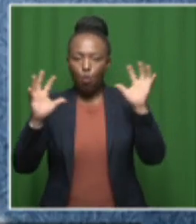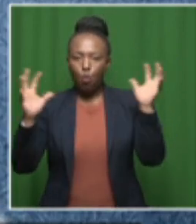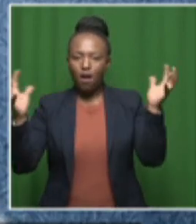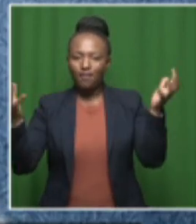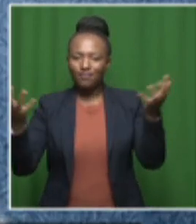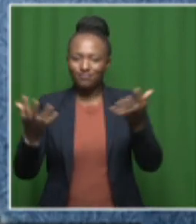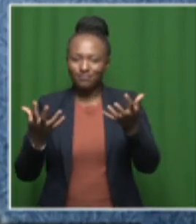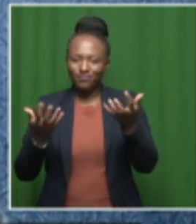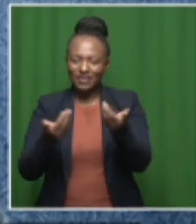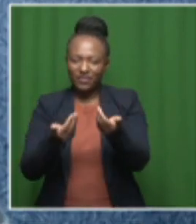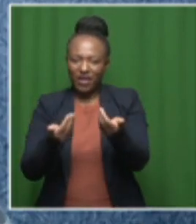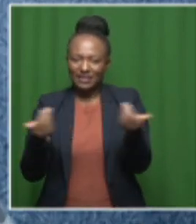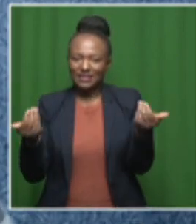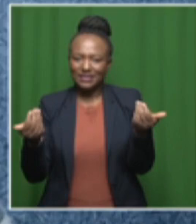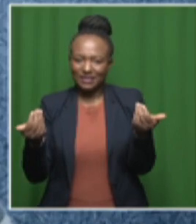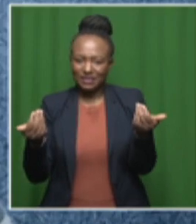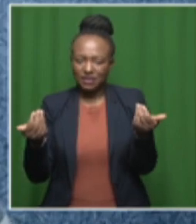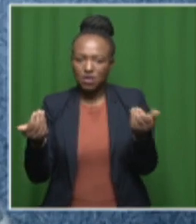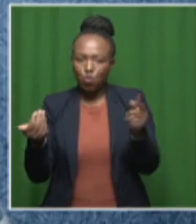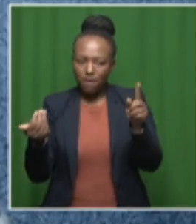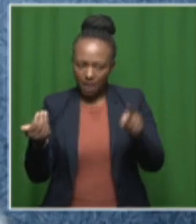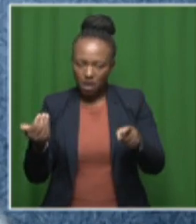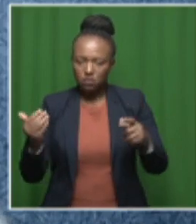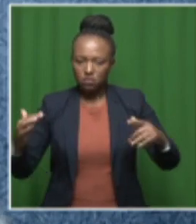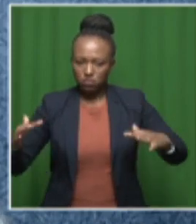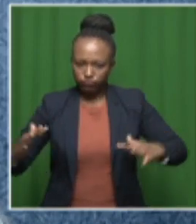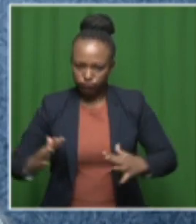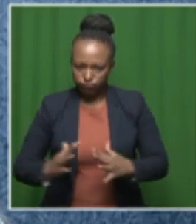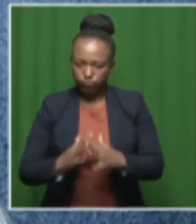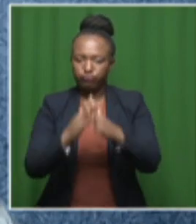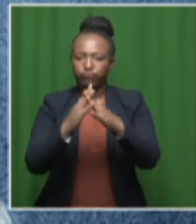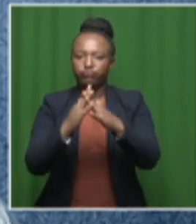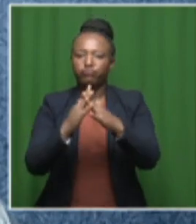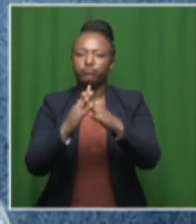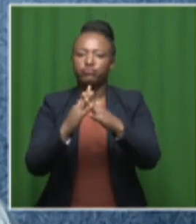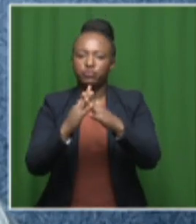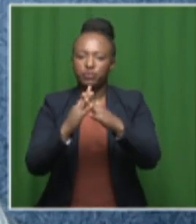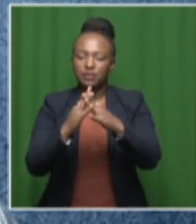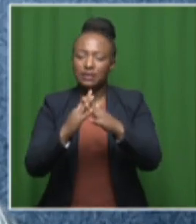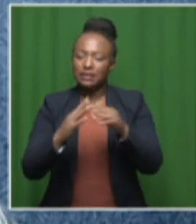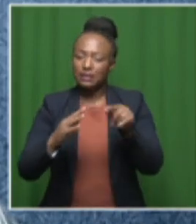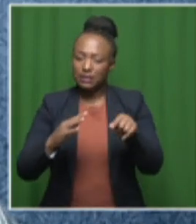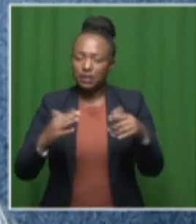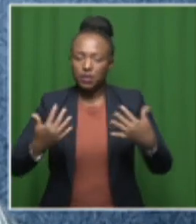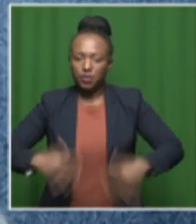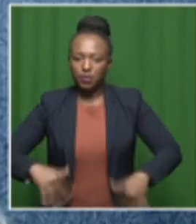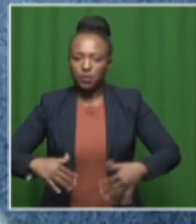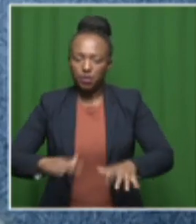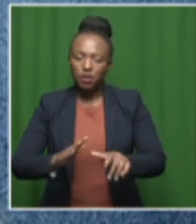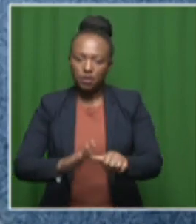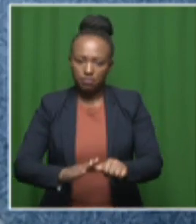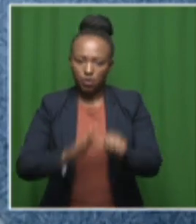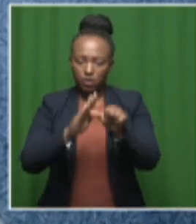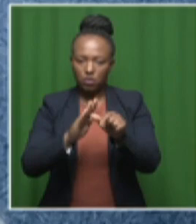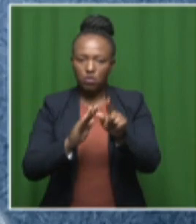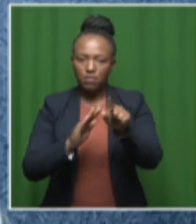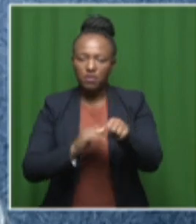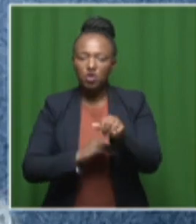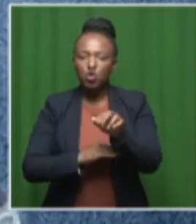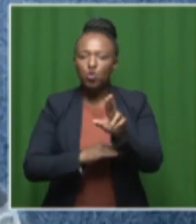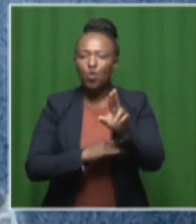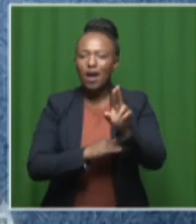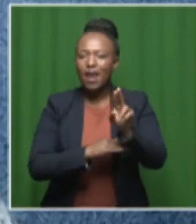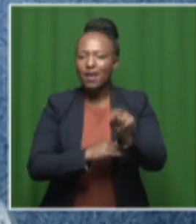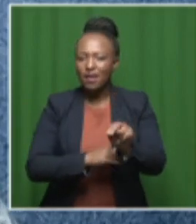we must be a united nation. And it is really important that we look at what the UN is doing. The